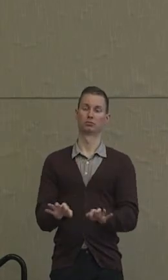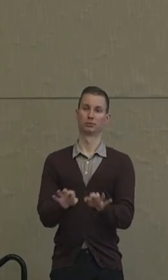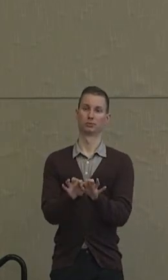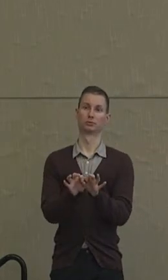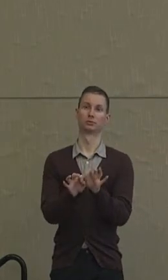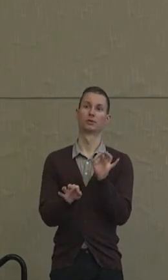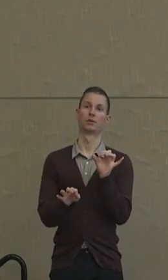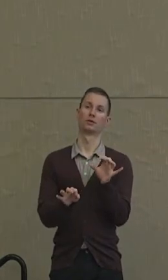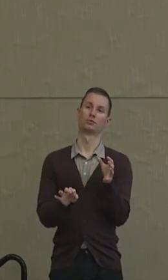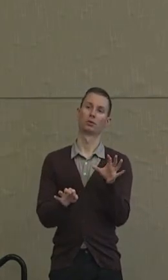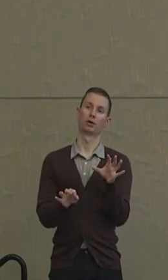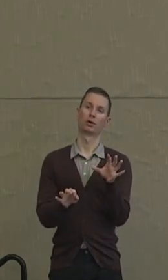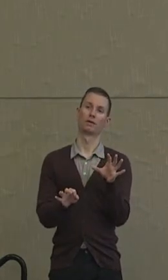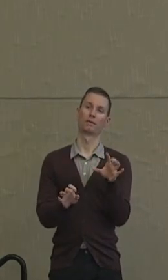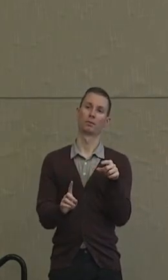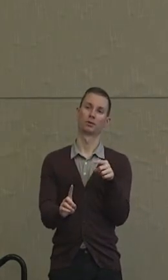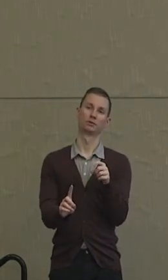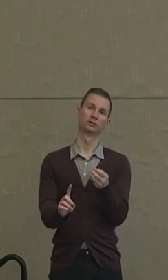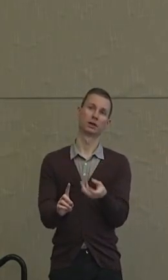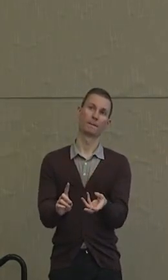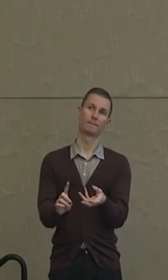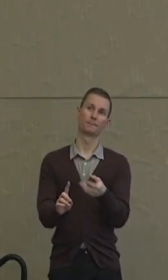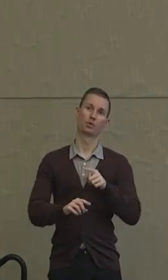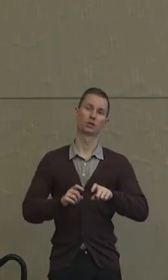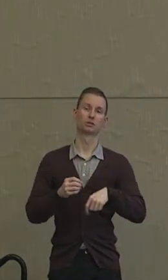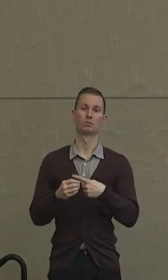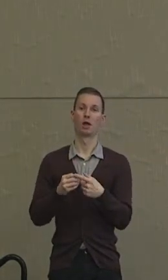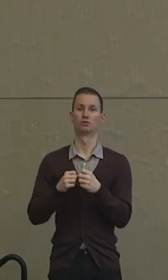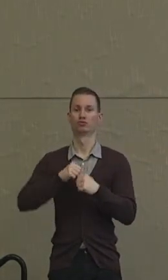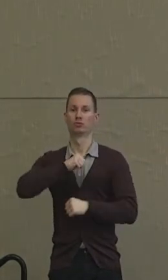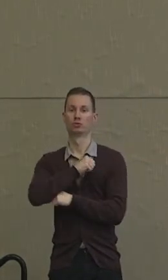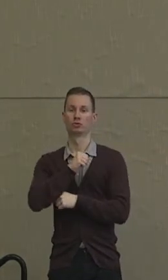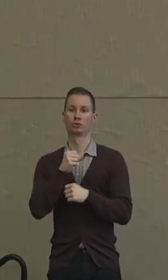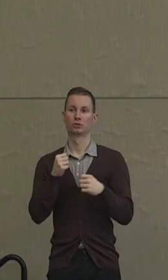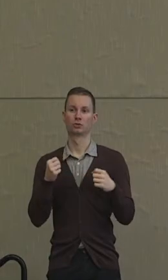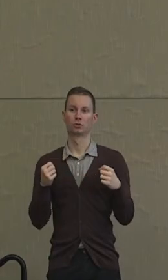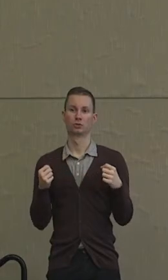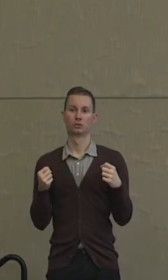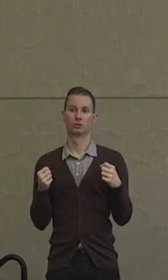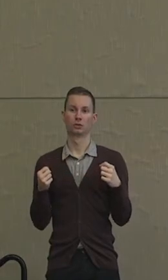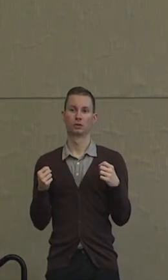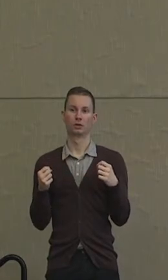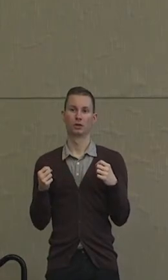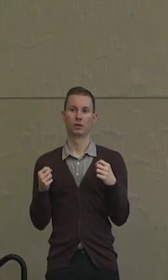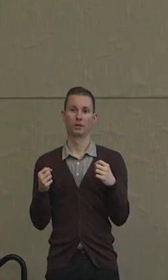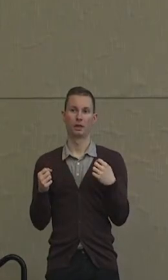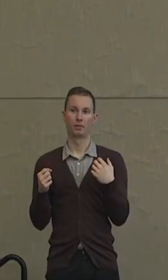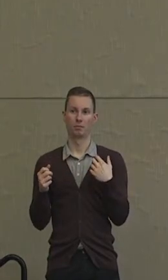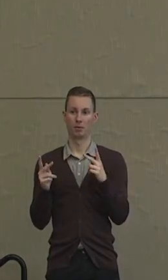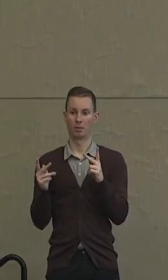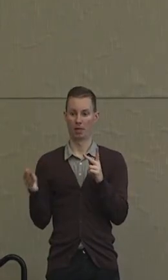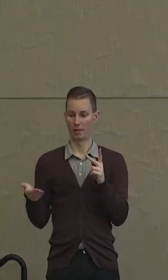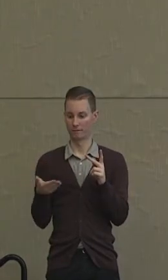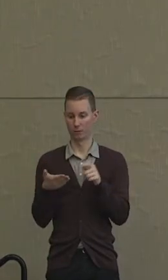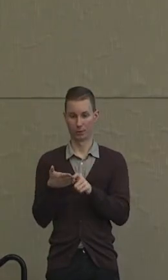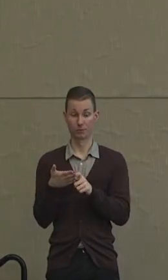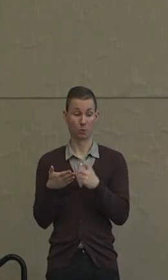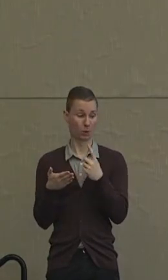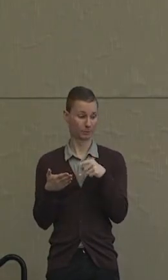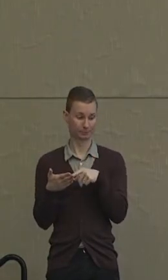and that does sort of point to some of the questions about structure that have come forward. So one is